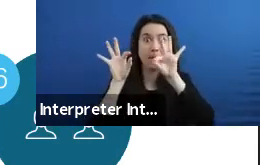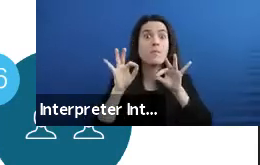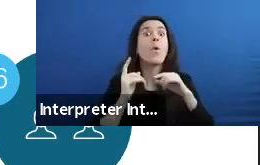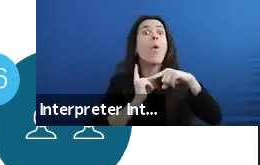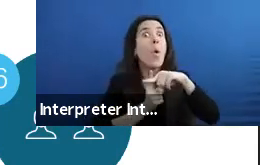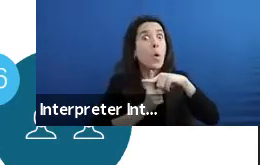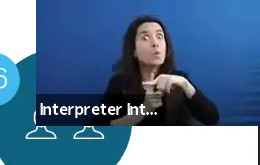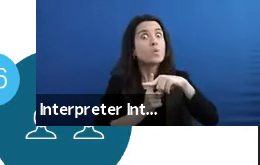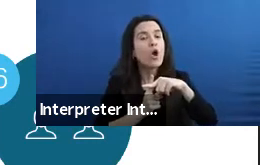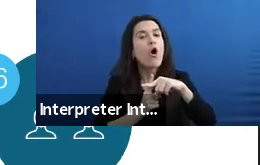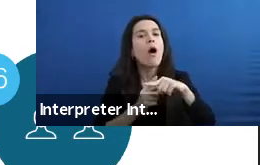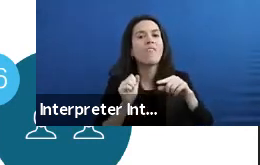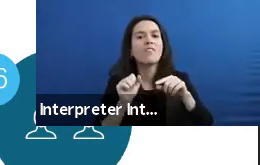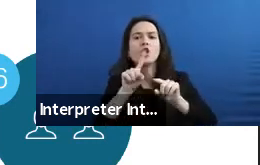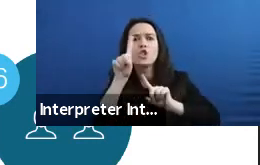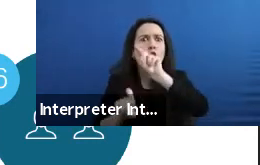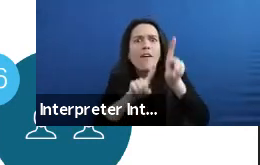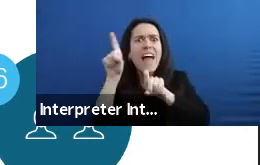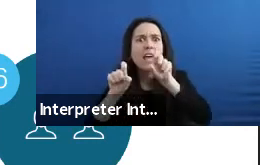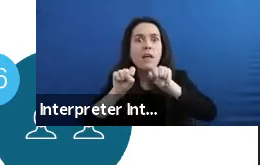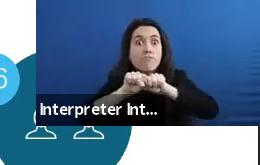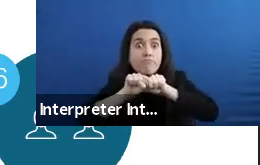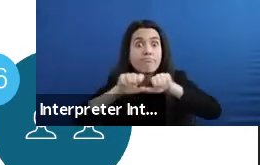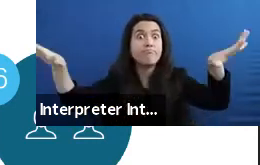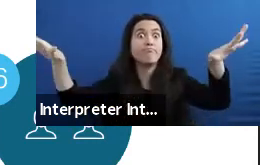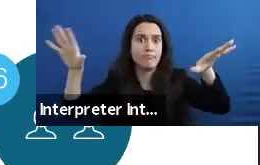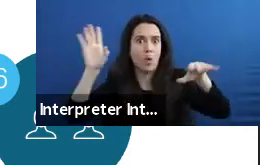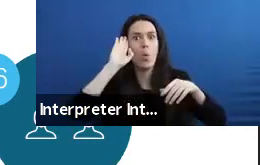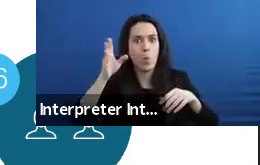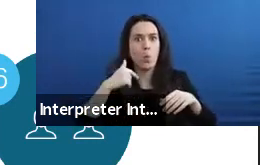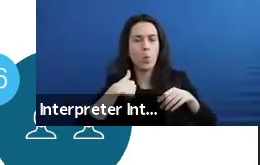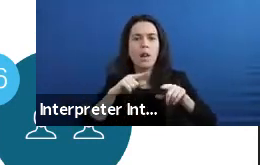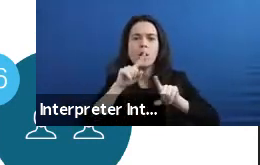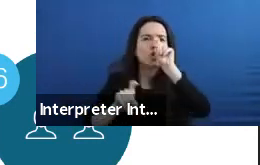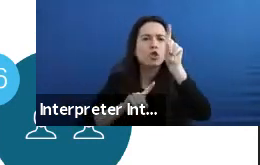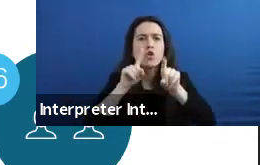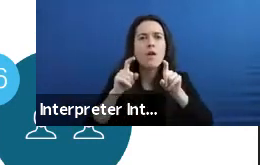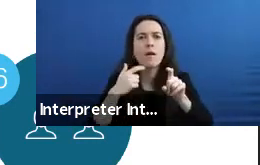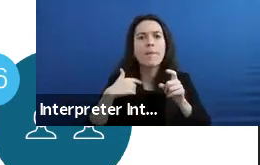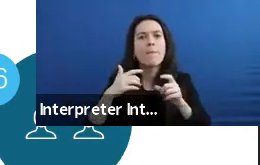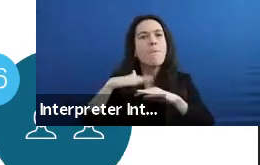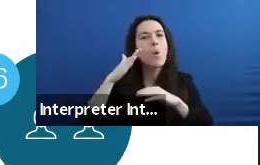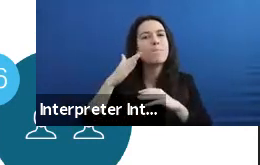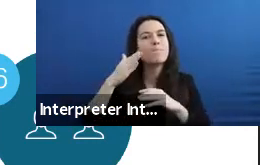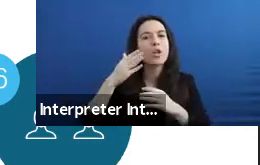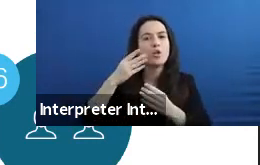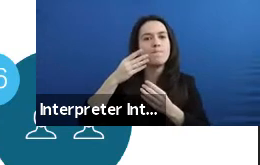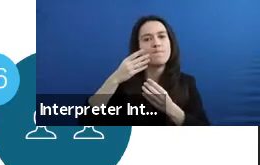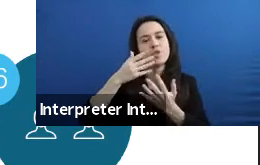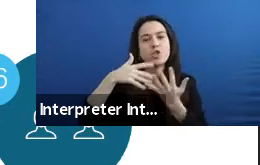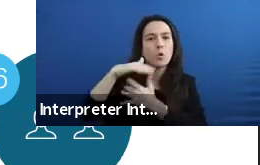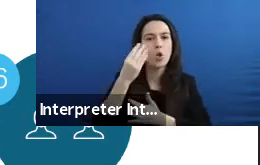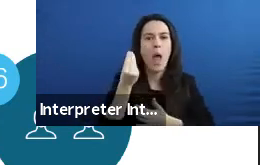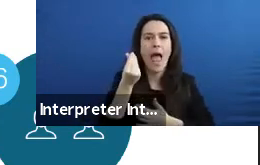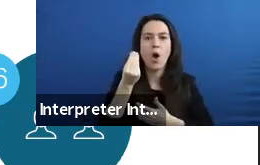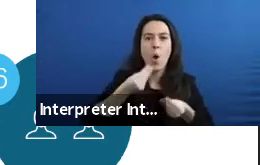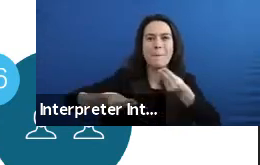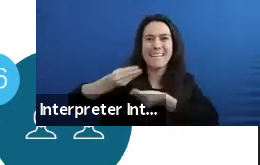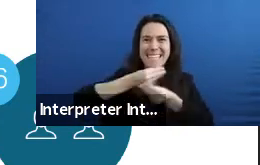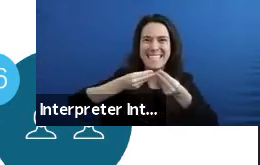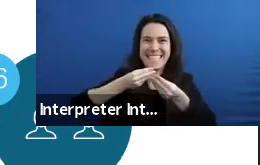be the primary tool to collect this quantitative socioeconomic data on the theater sector.